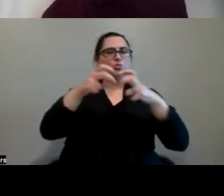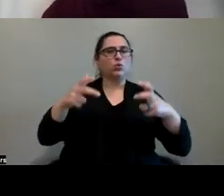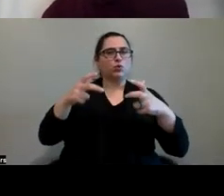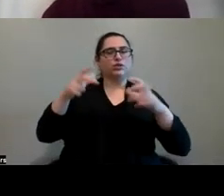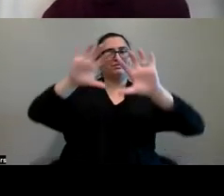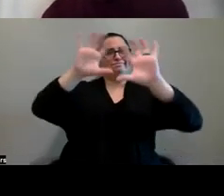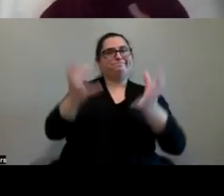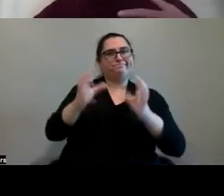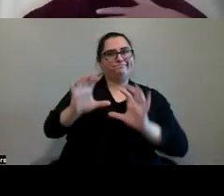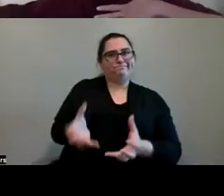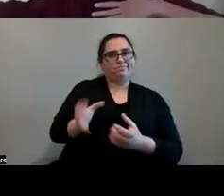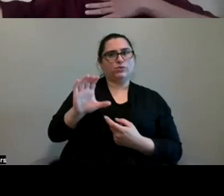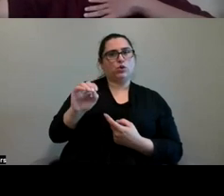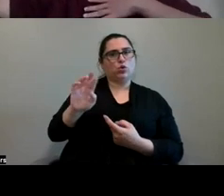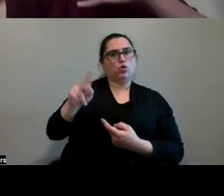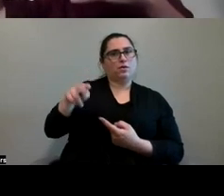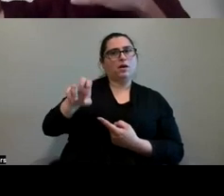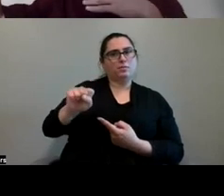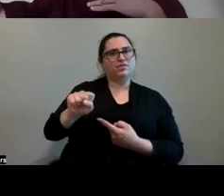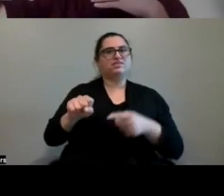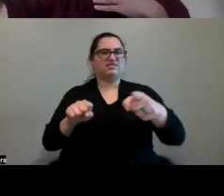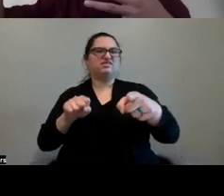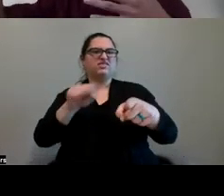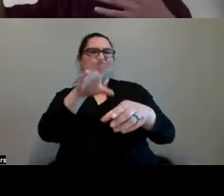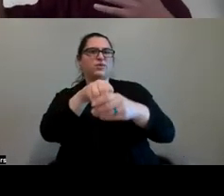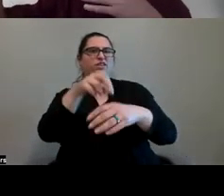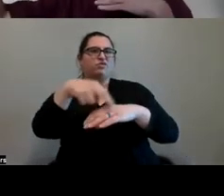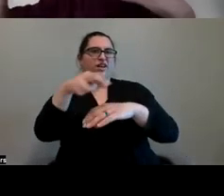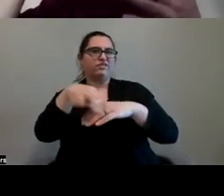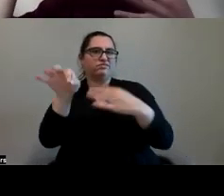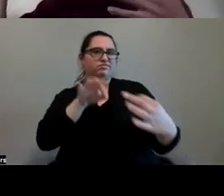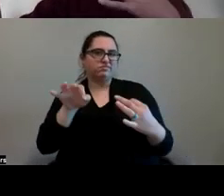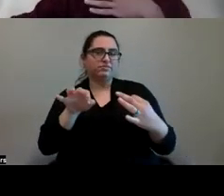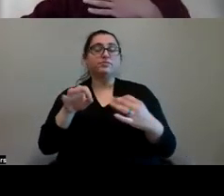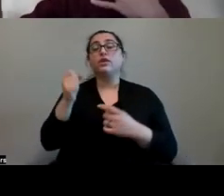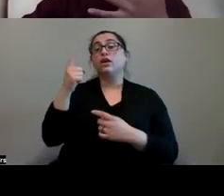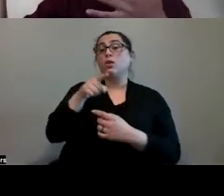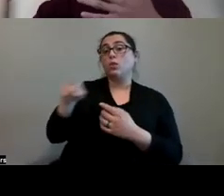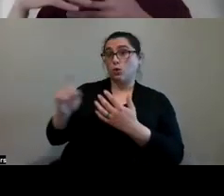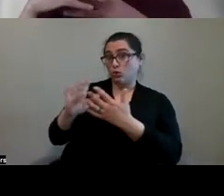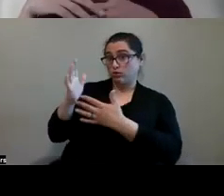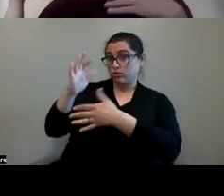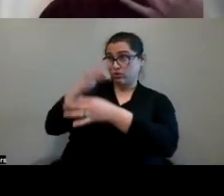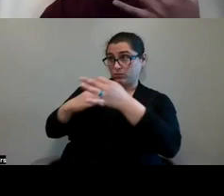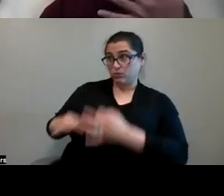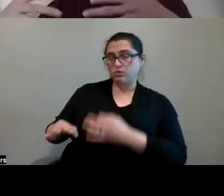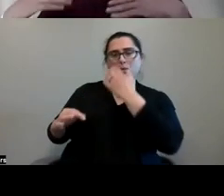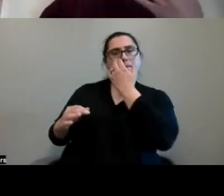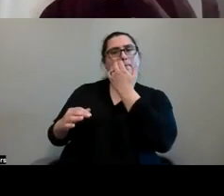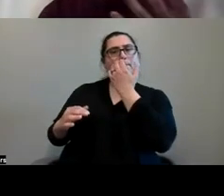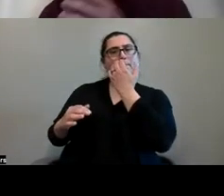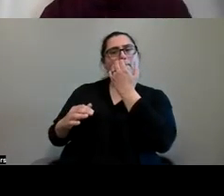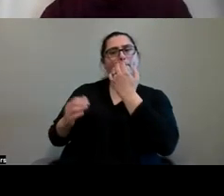references. And we're prioritizing these substitutions with higher likelihood than wild type that are recommended